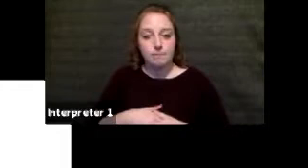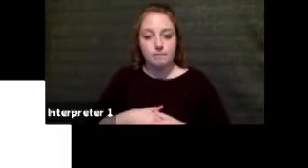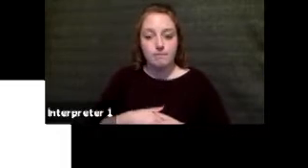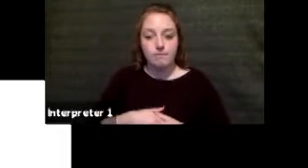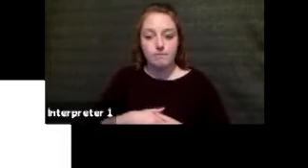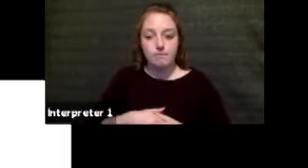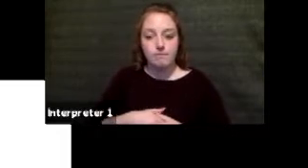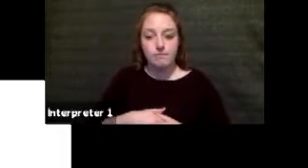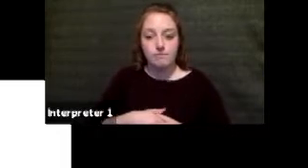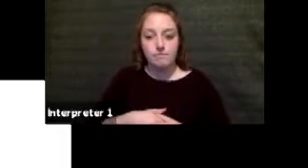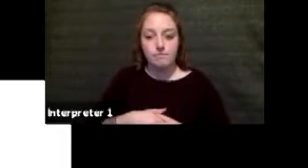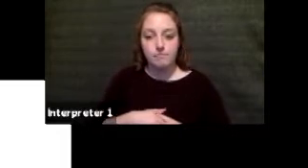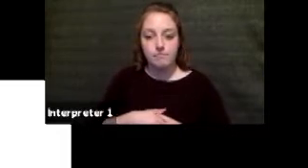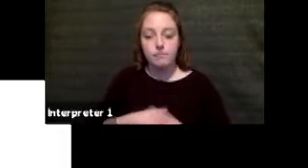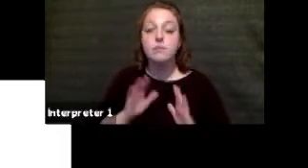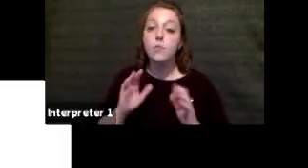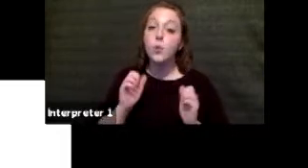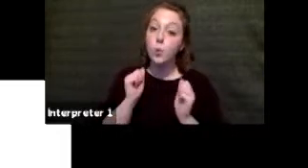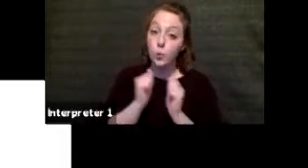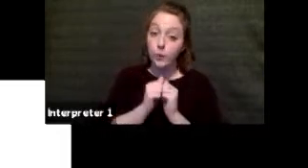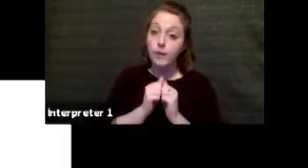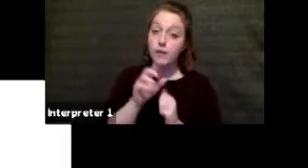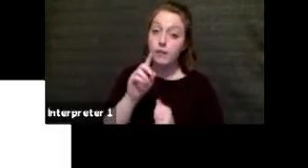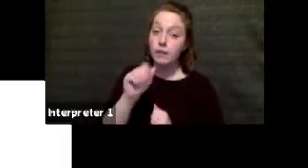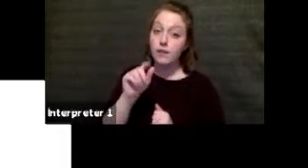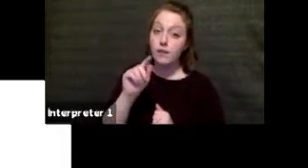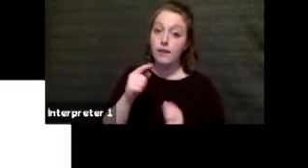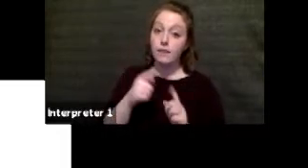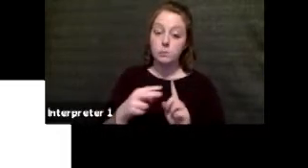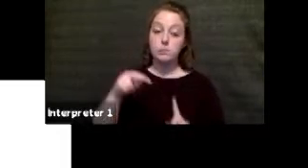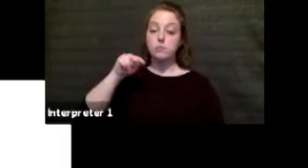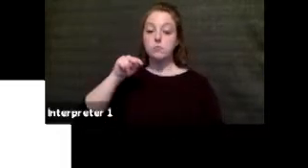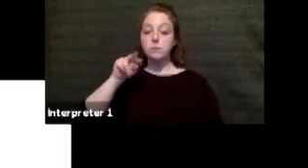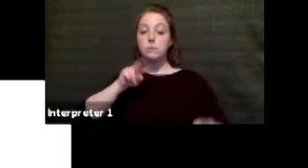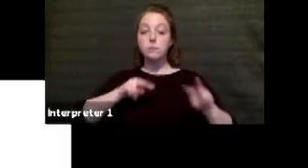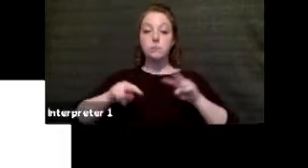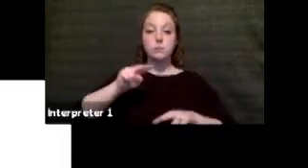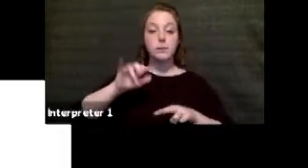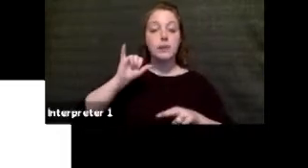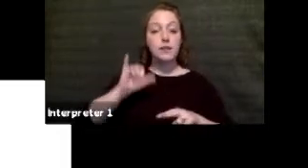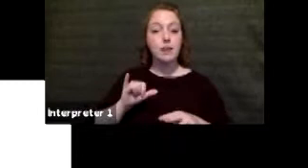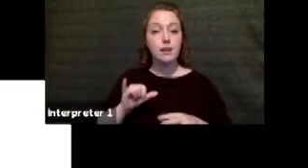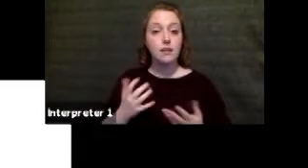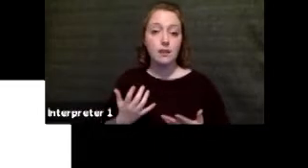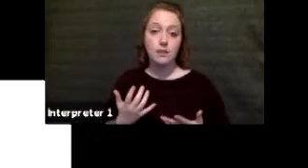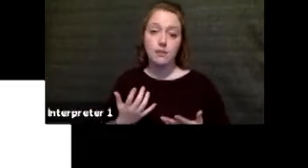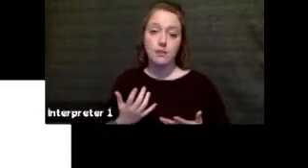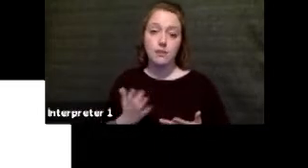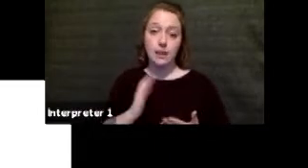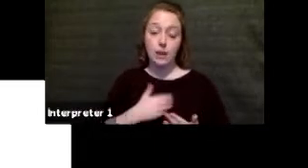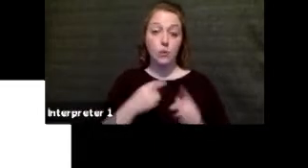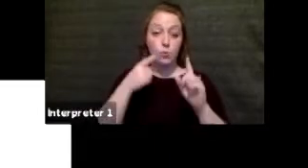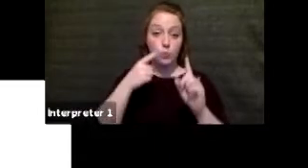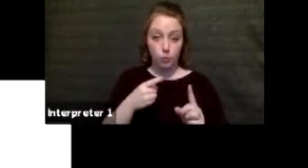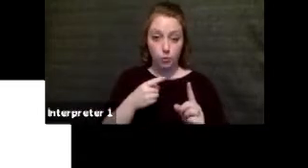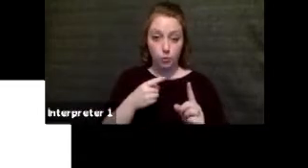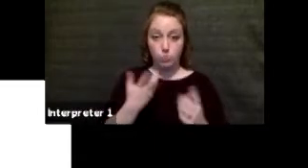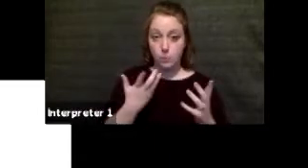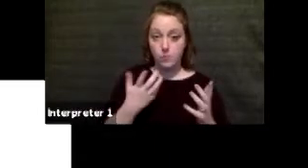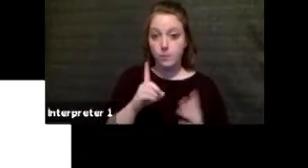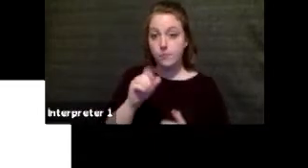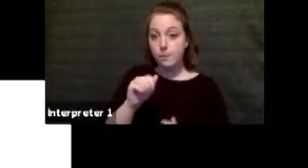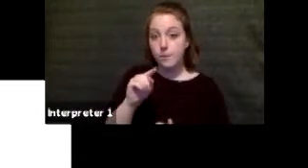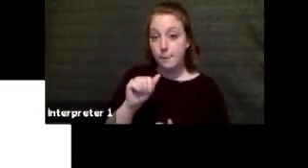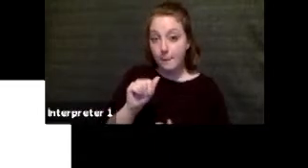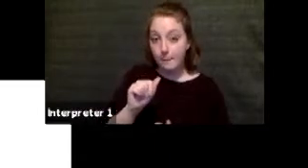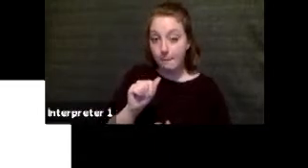with the high level data. think, uh, the goal of the facilities master plan is identifying the data, uh, and